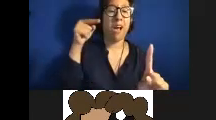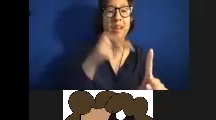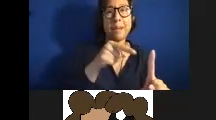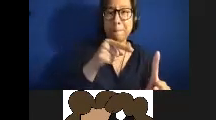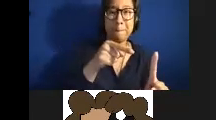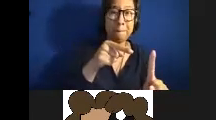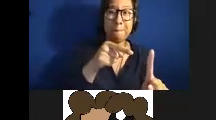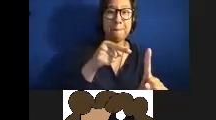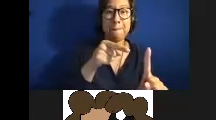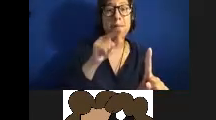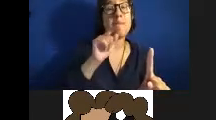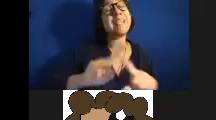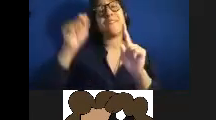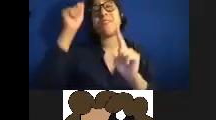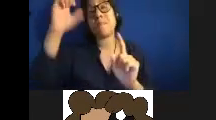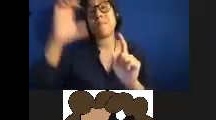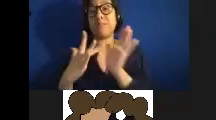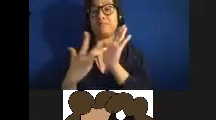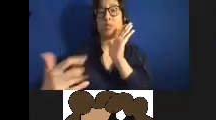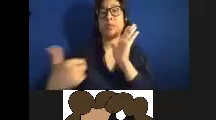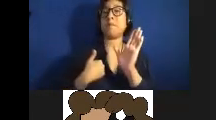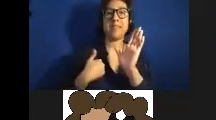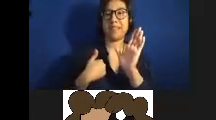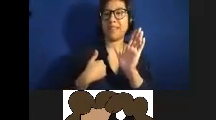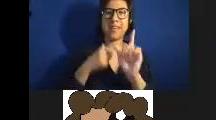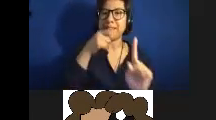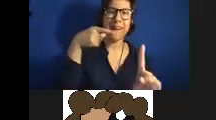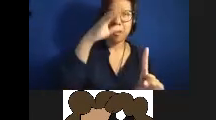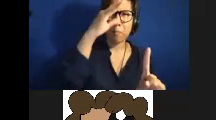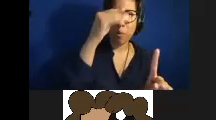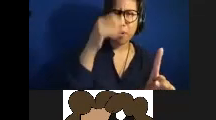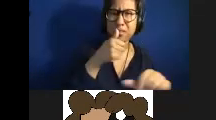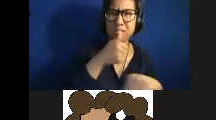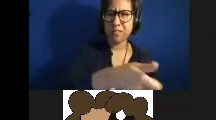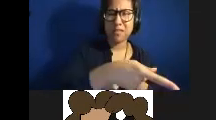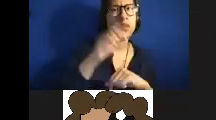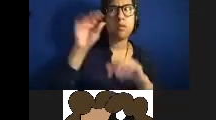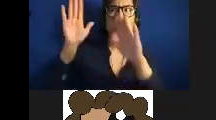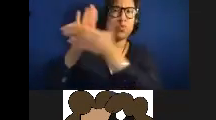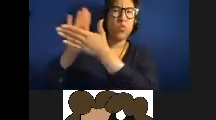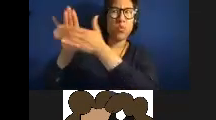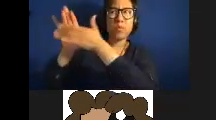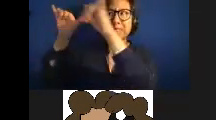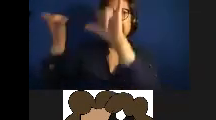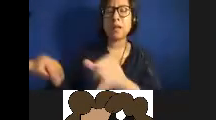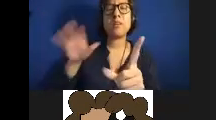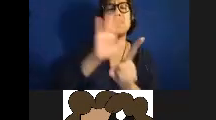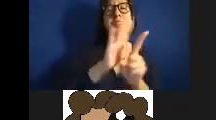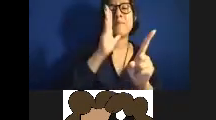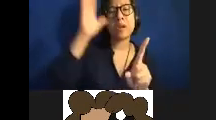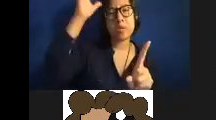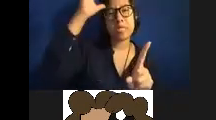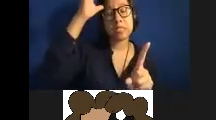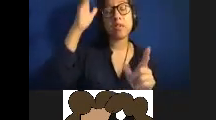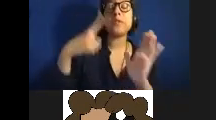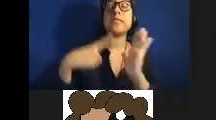So it's not his fault. It's the adult's fault, and it's the school system fault. And also, like, I just started thinking about, like, when my dad